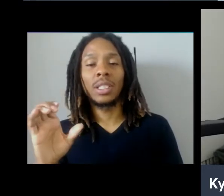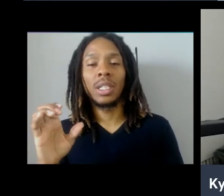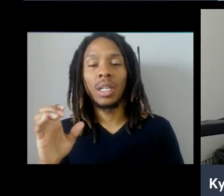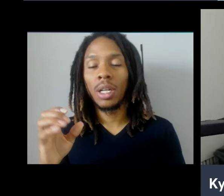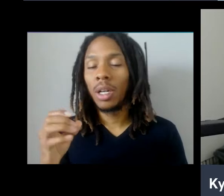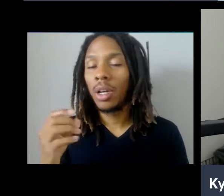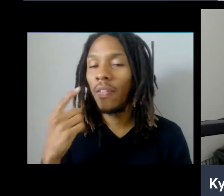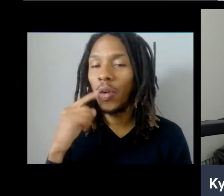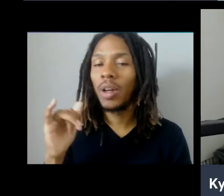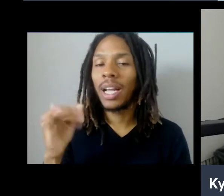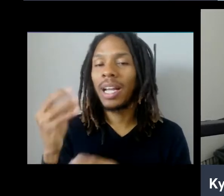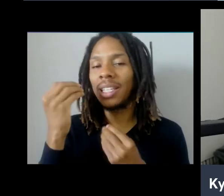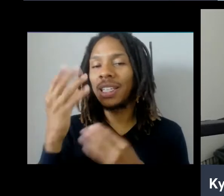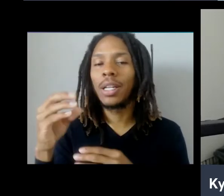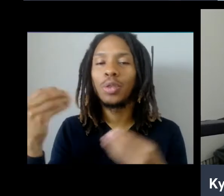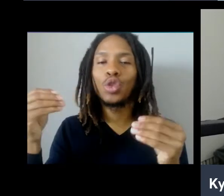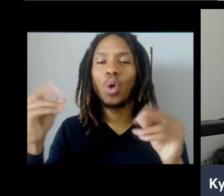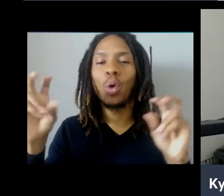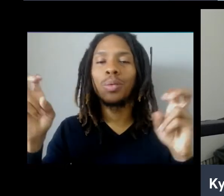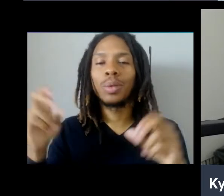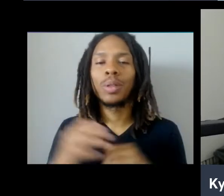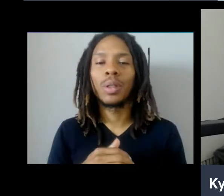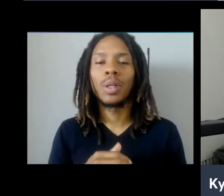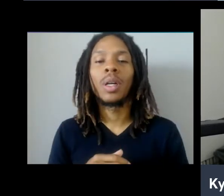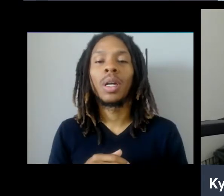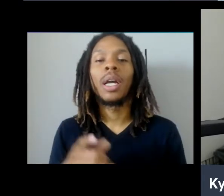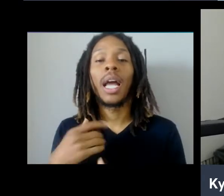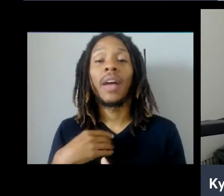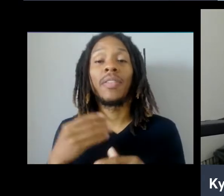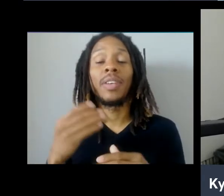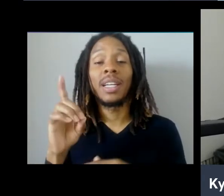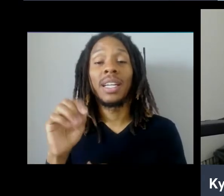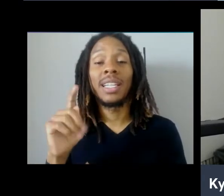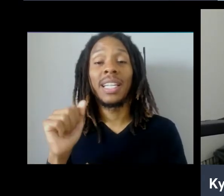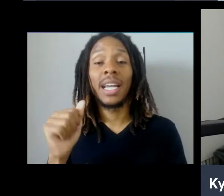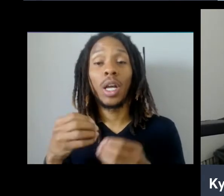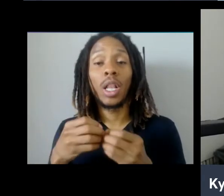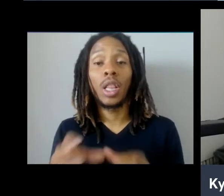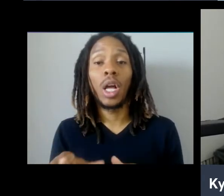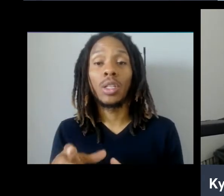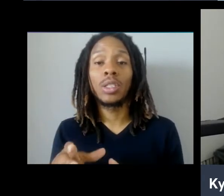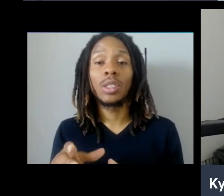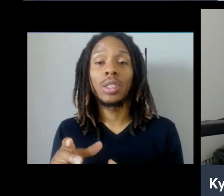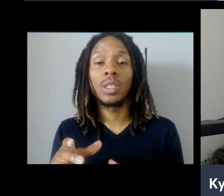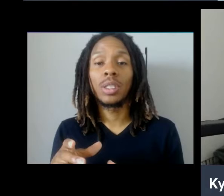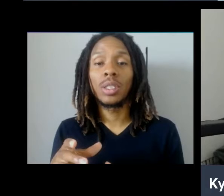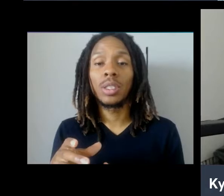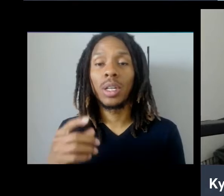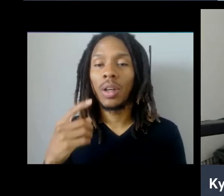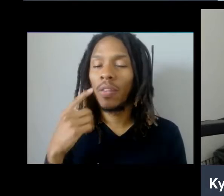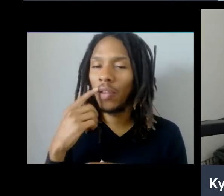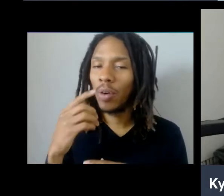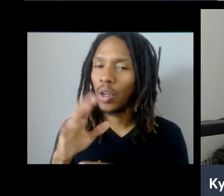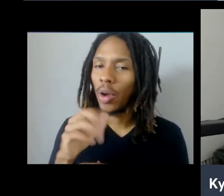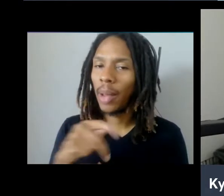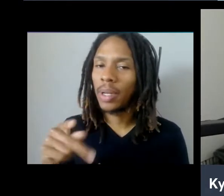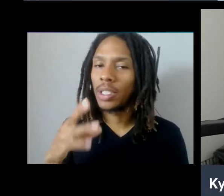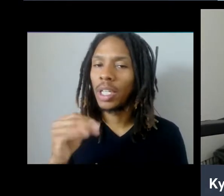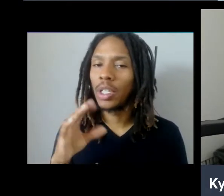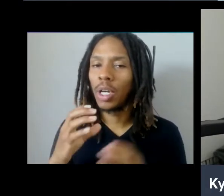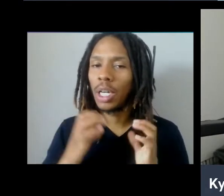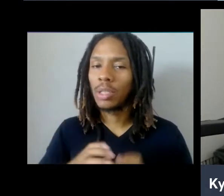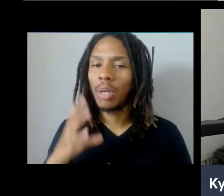So there are use cases where data loss itself isn't the end of the world for your application or for your customer experience, right? So think